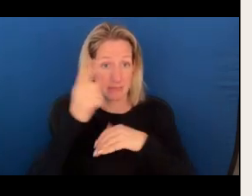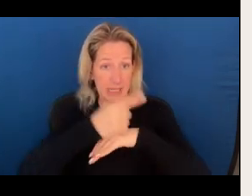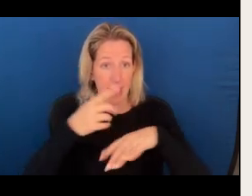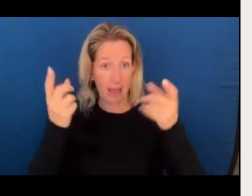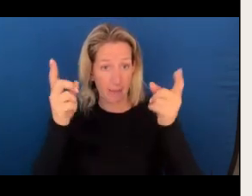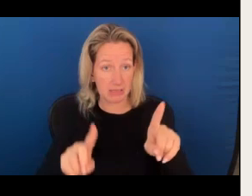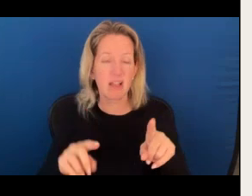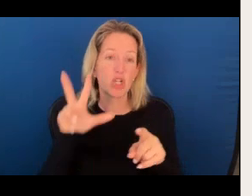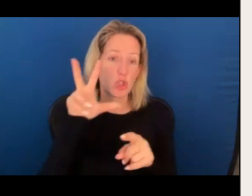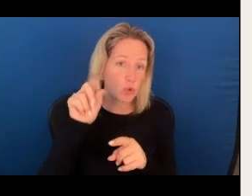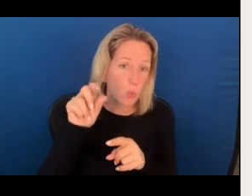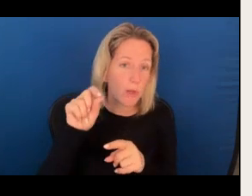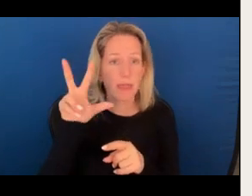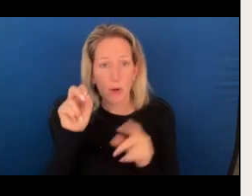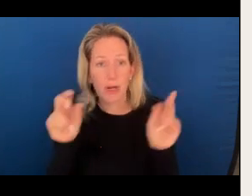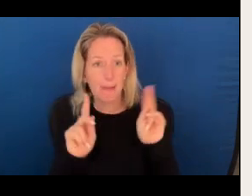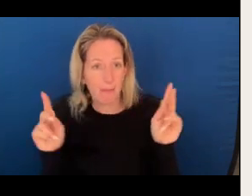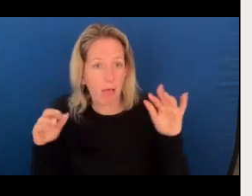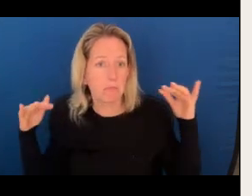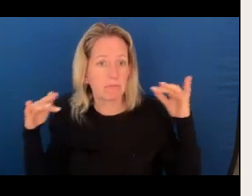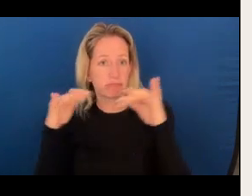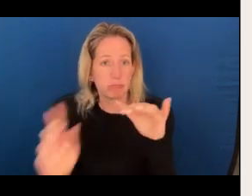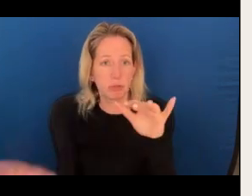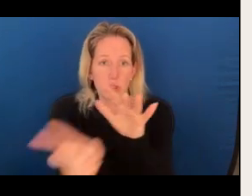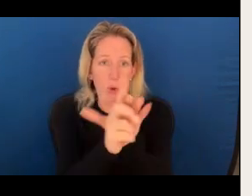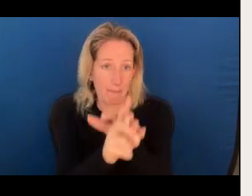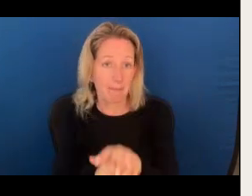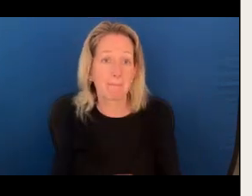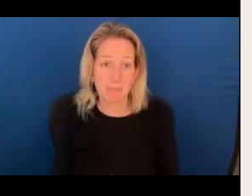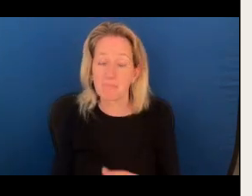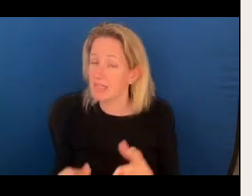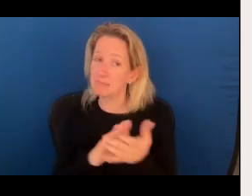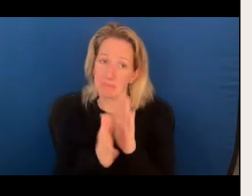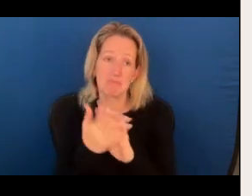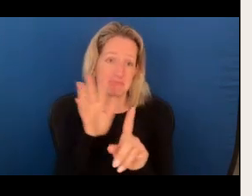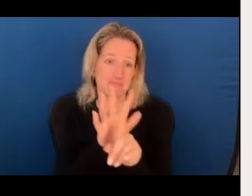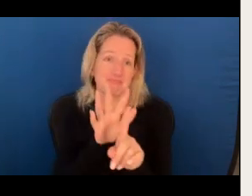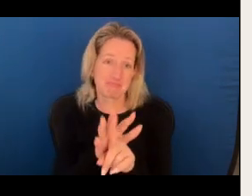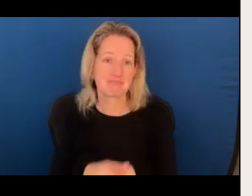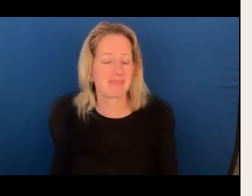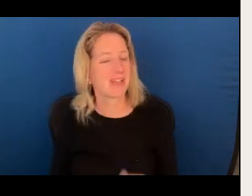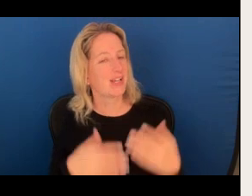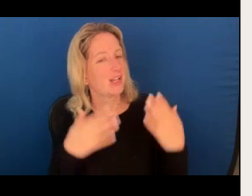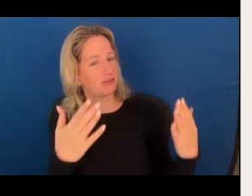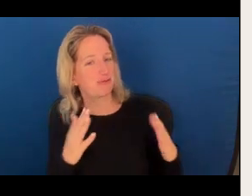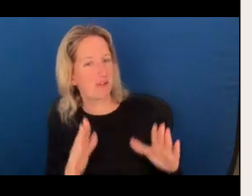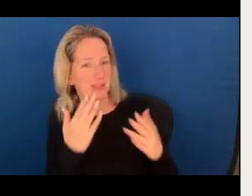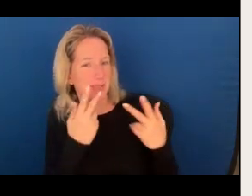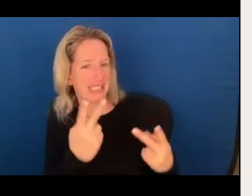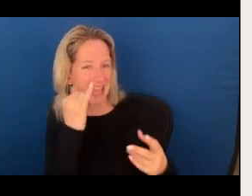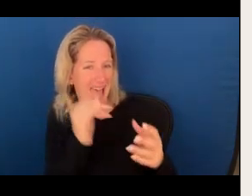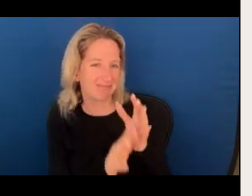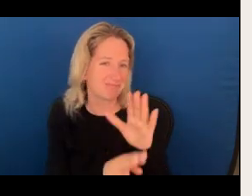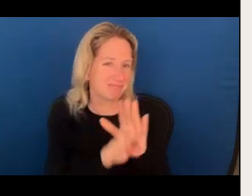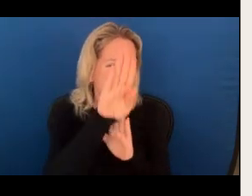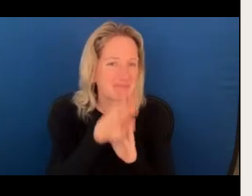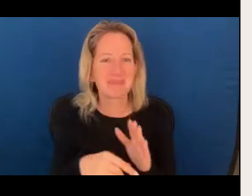really catching on. That's great to see that growth. We'll go ahead and move on to the next presenter. Okay. Thank you so much. Thank you.